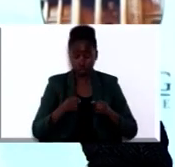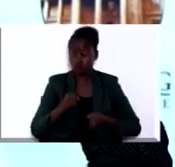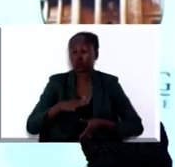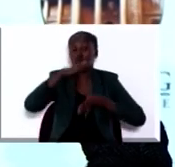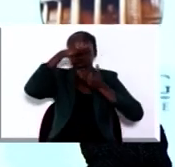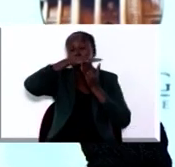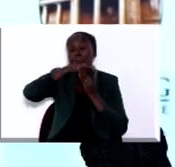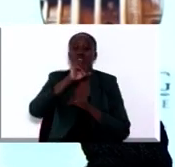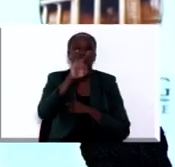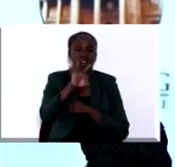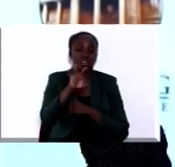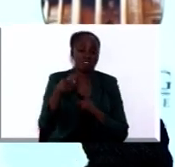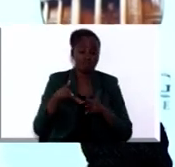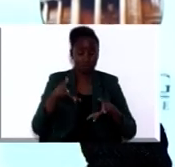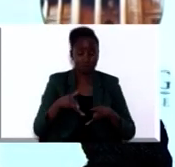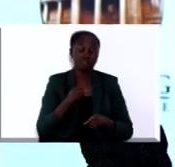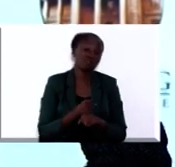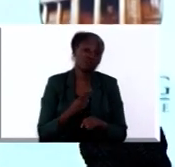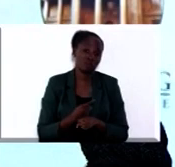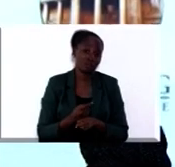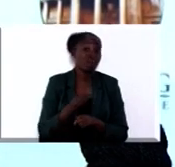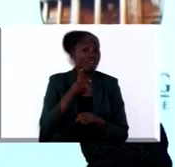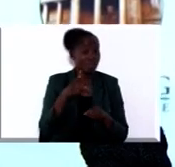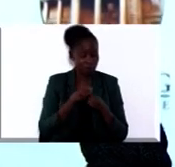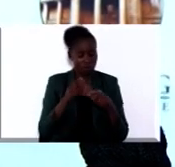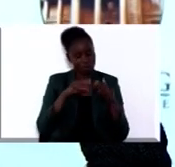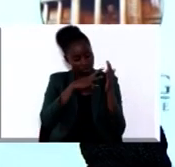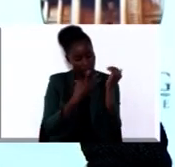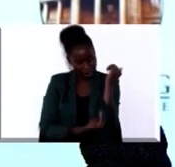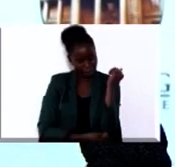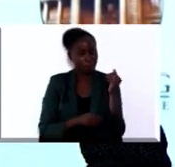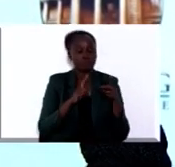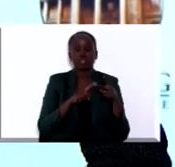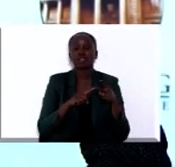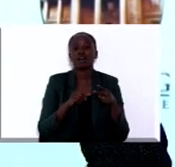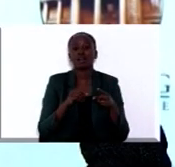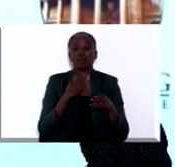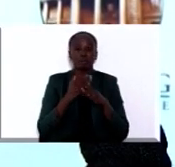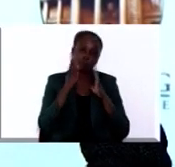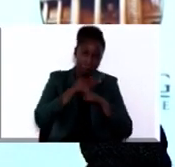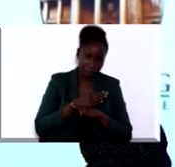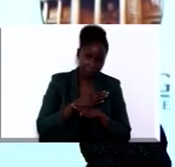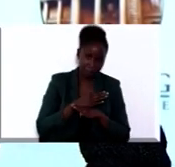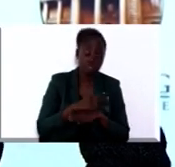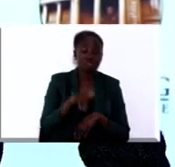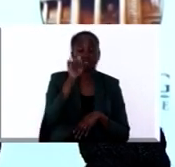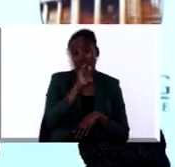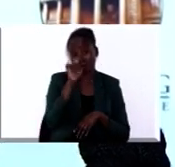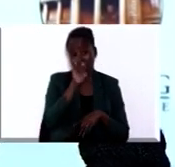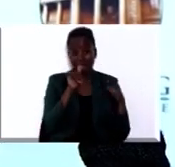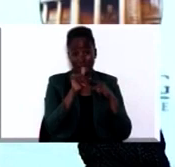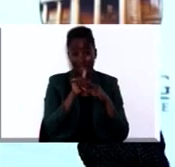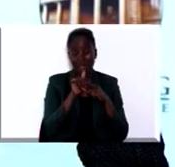the residents of Gauteng, together with unemployment and poverty. Crime undermines our efforts to